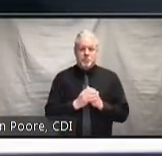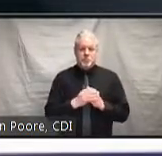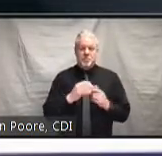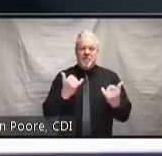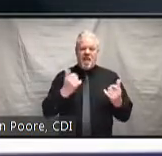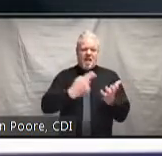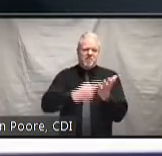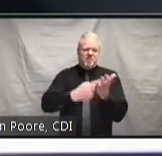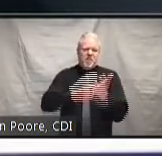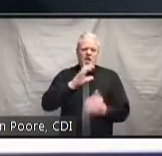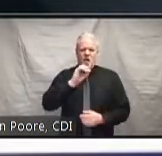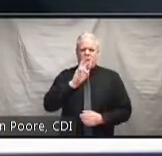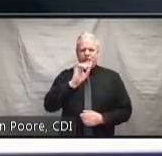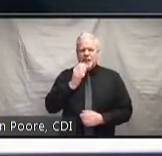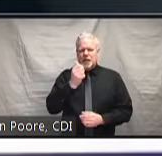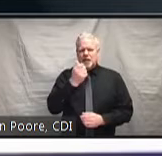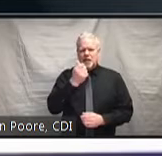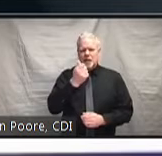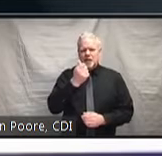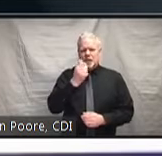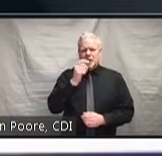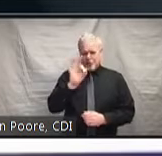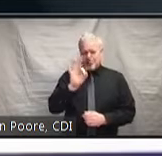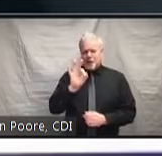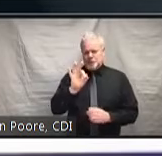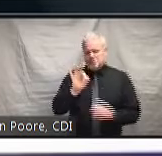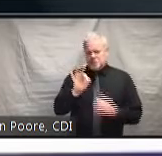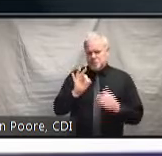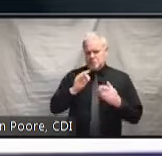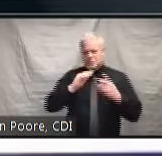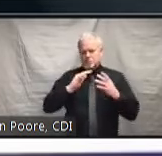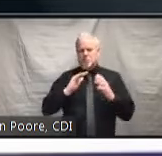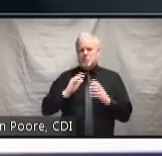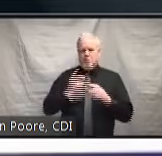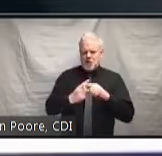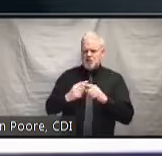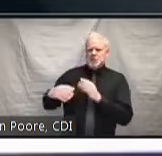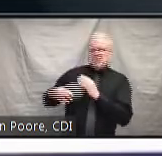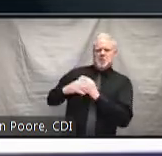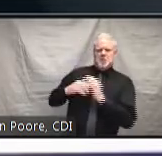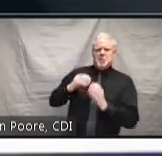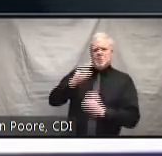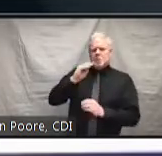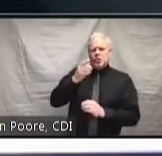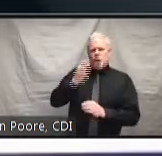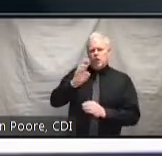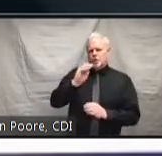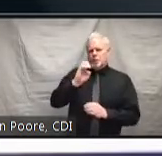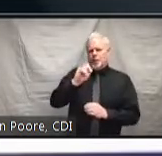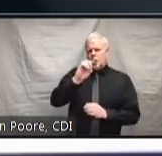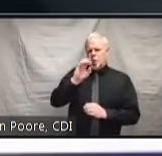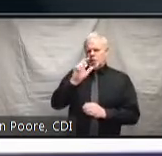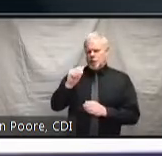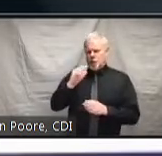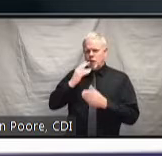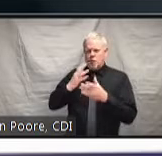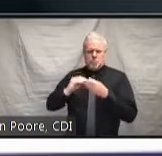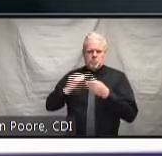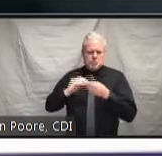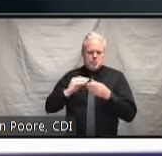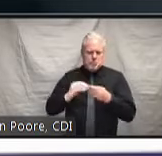Mendoza. I want to start today by reflecting on yesterday's heartbreaking news that our community has